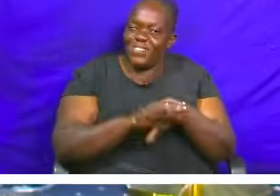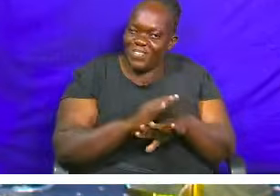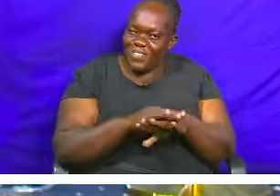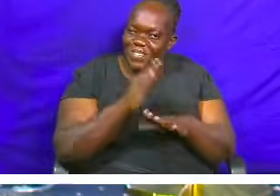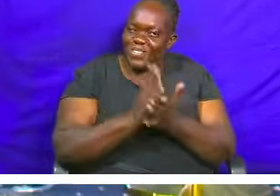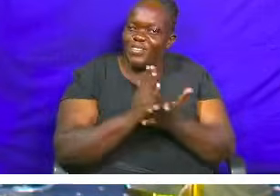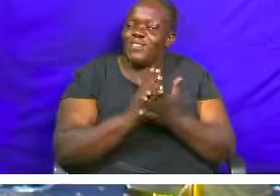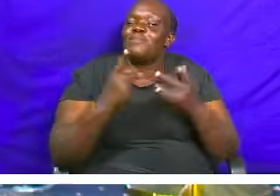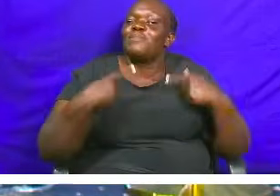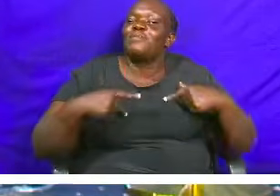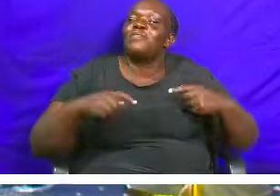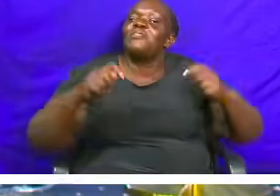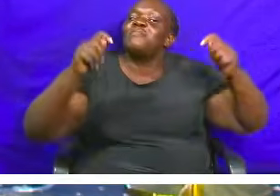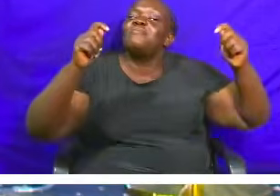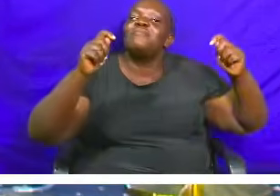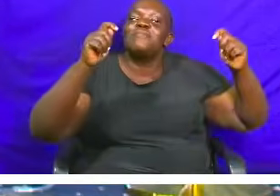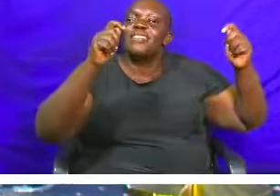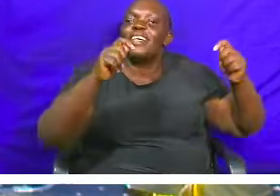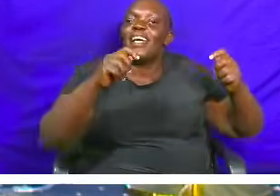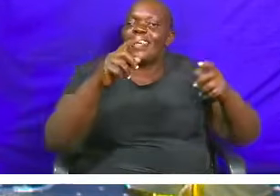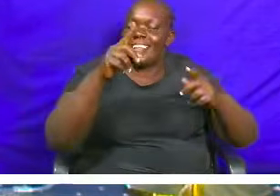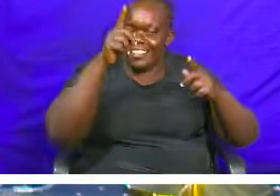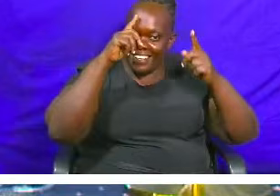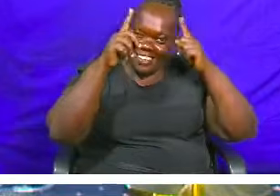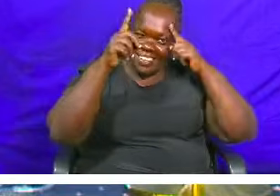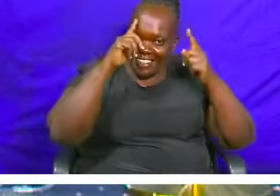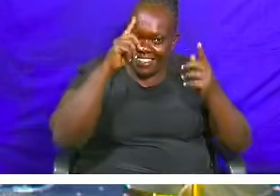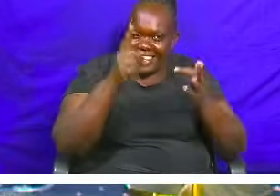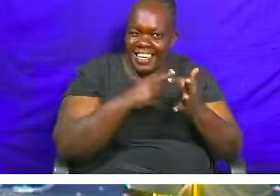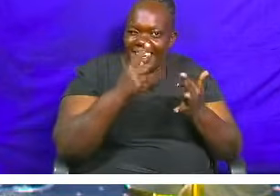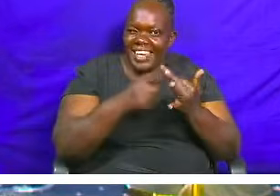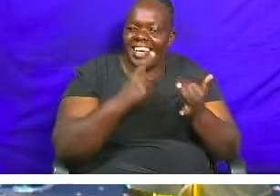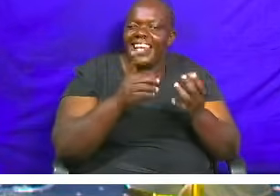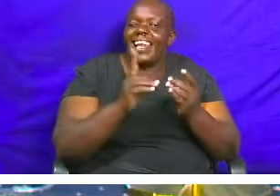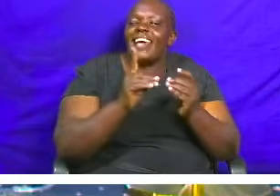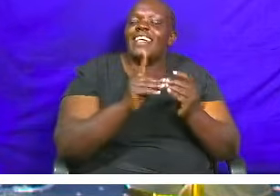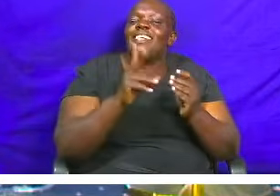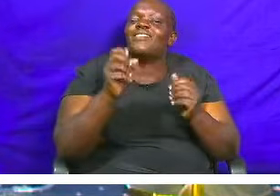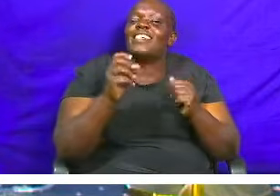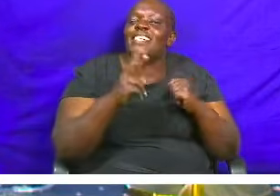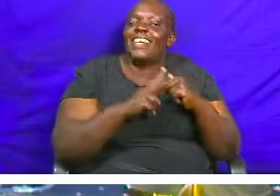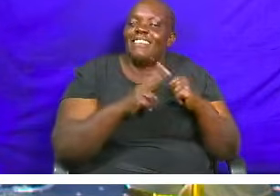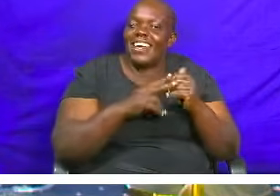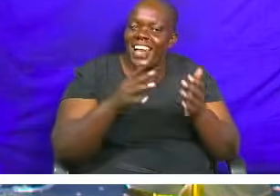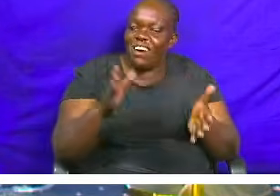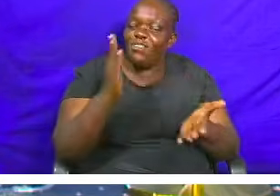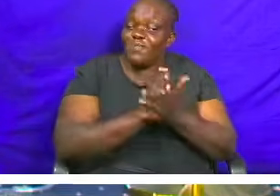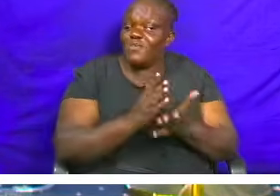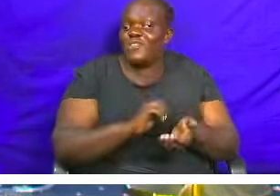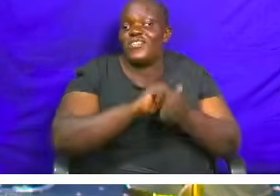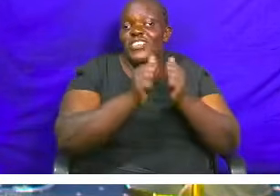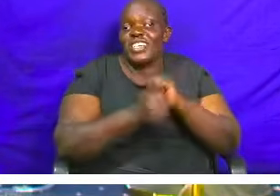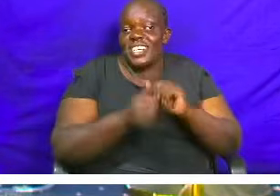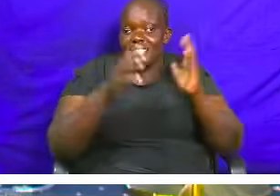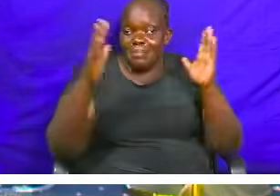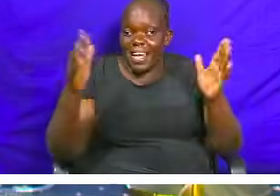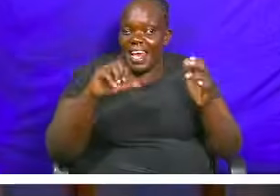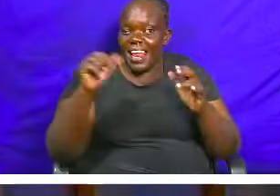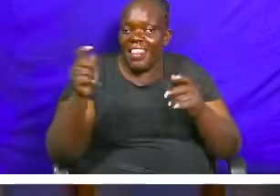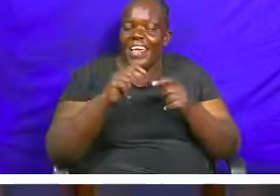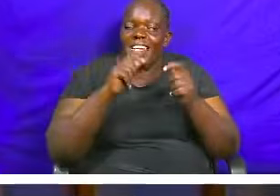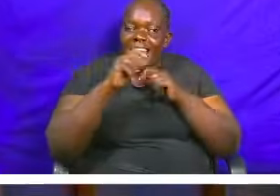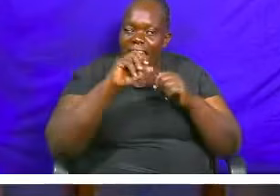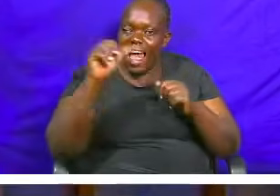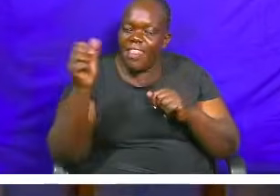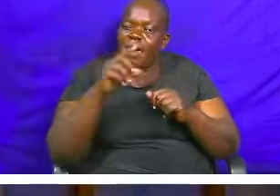cha kusema. Yeah. Those people who are telling us that we calculate by 27. I think now it's over 36 shillings. I was in another interview with another